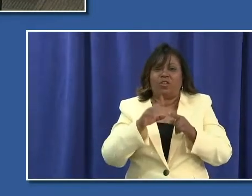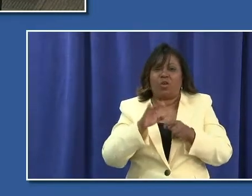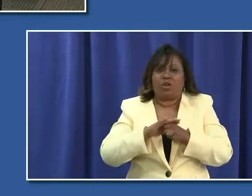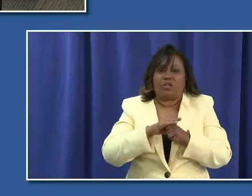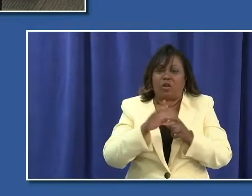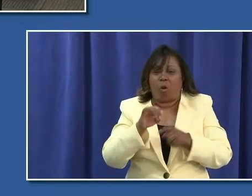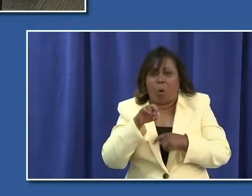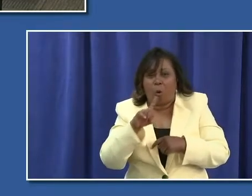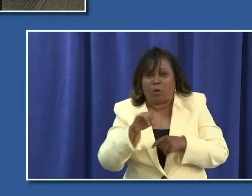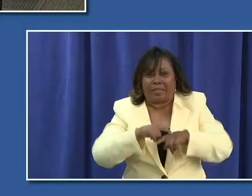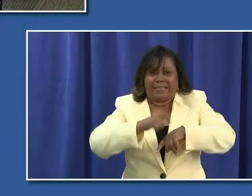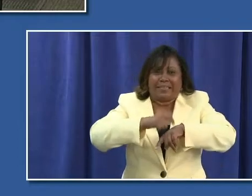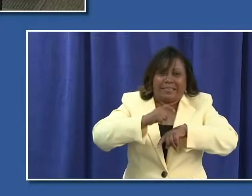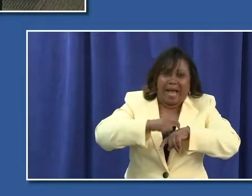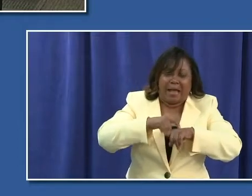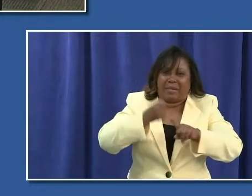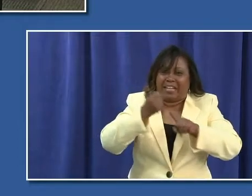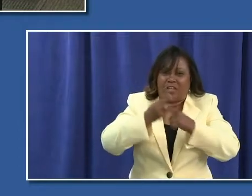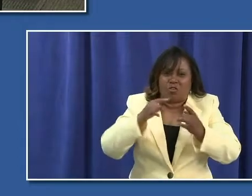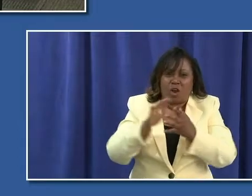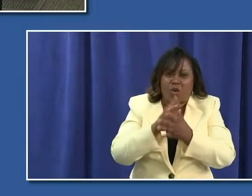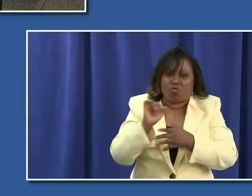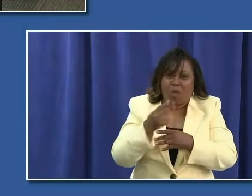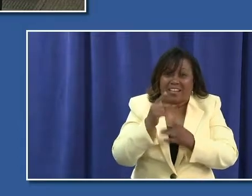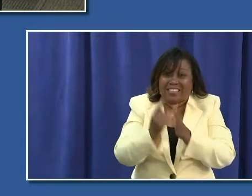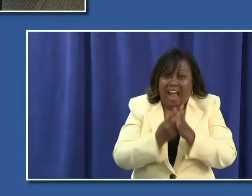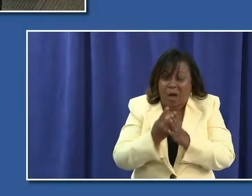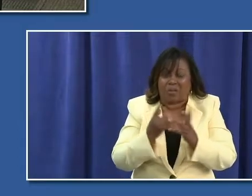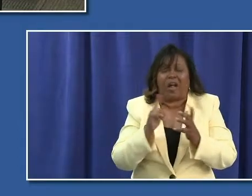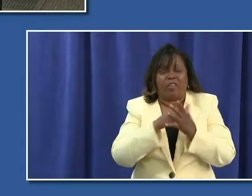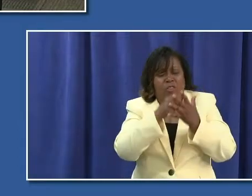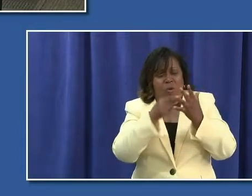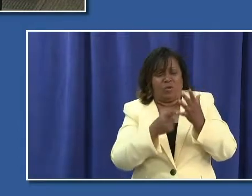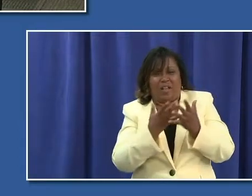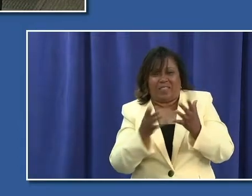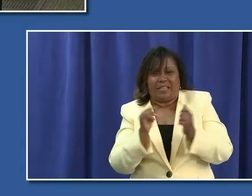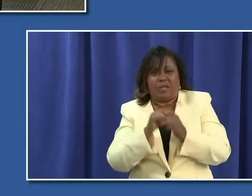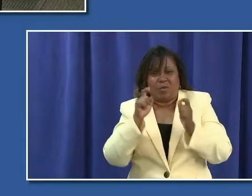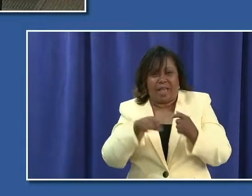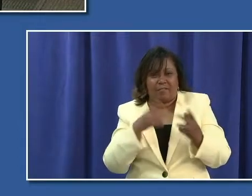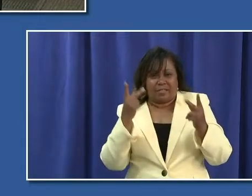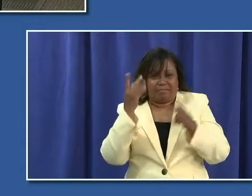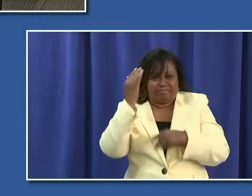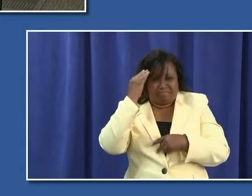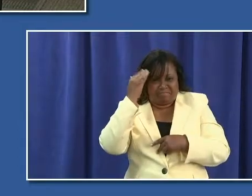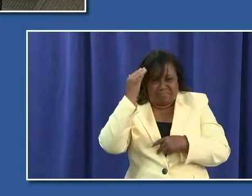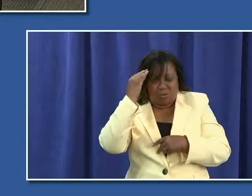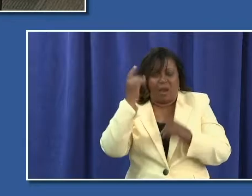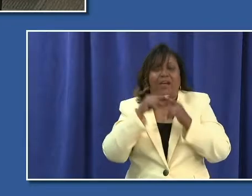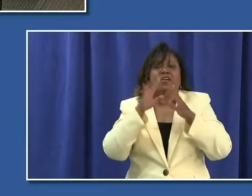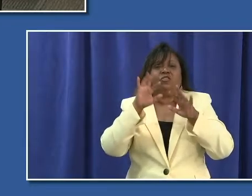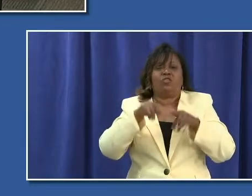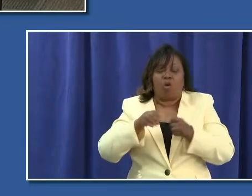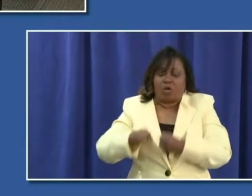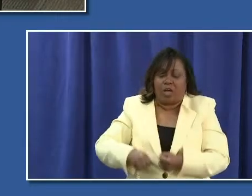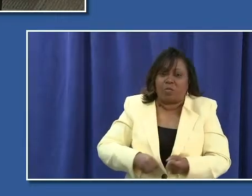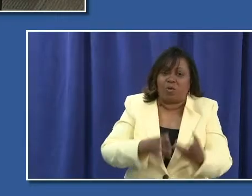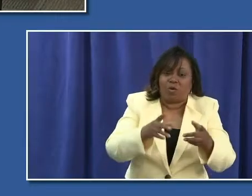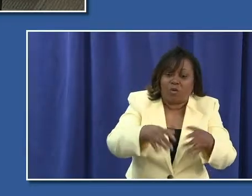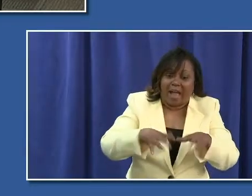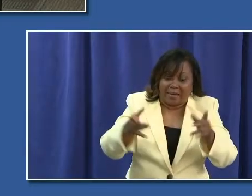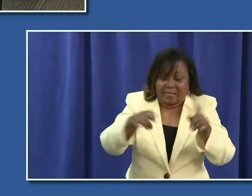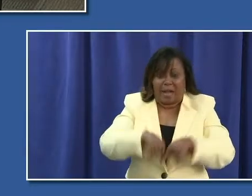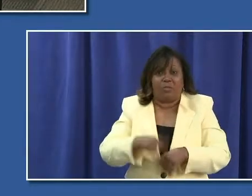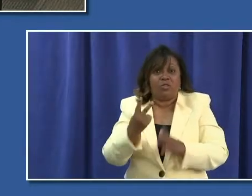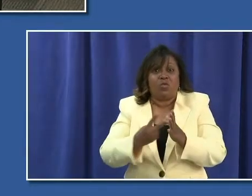variables, there's timing of it. Did it hit during rush hour? So those are all things that we have to be aware of. Snow can move out and come back